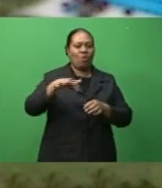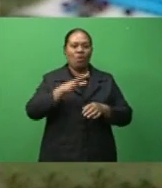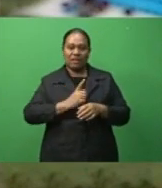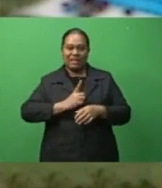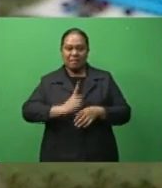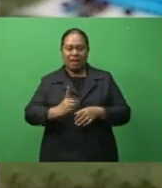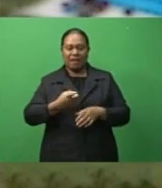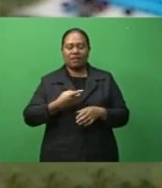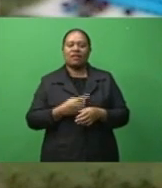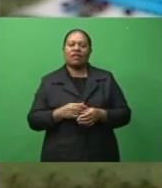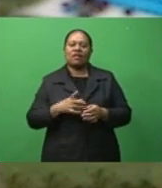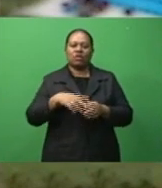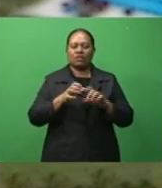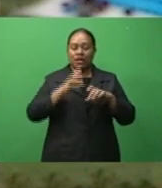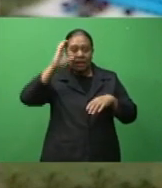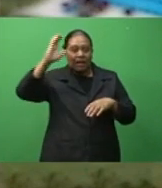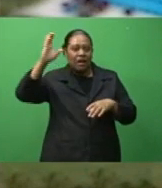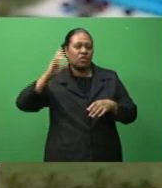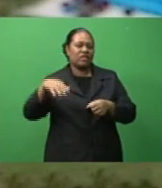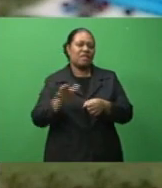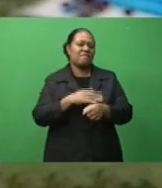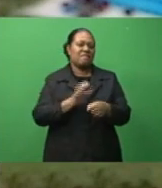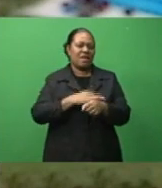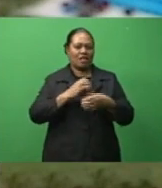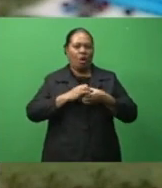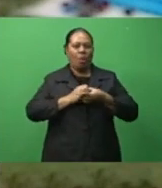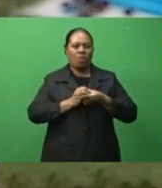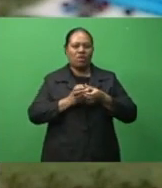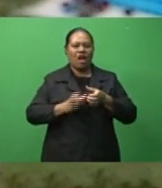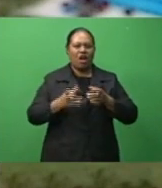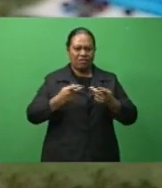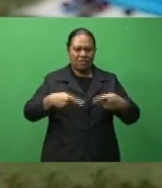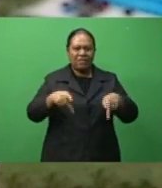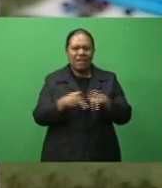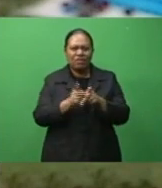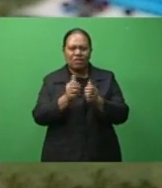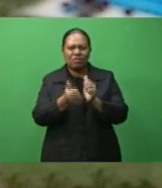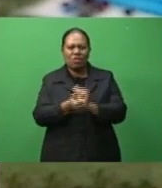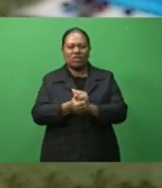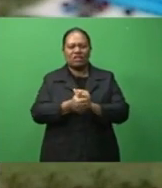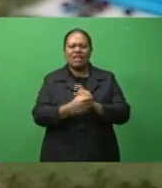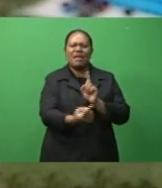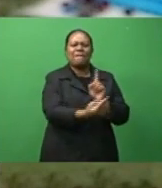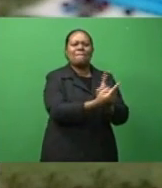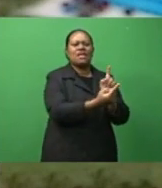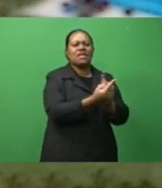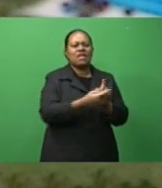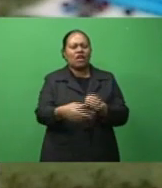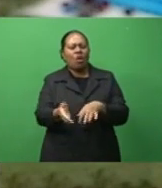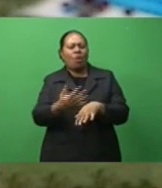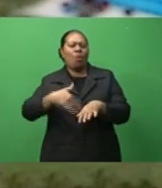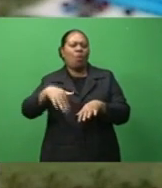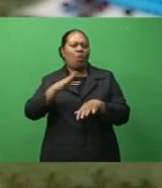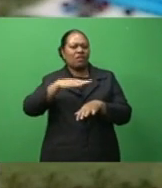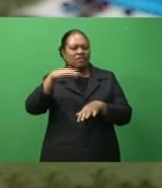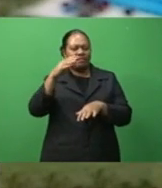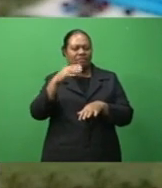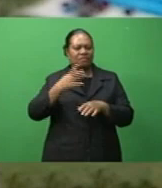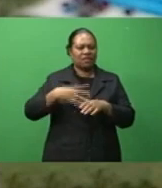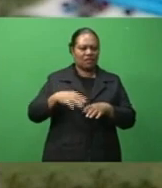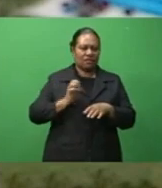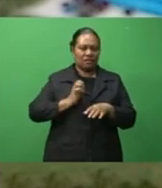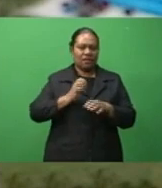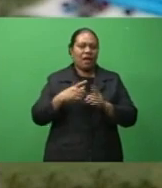demand, the country's major sports facility owners are taking a proactive approach by meeting with sporting organizations ahead of time so